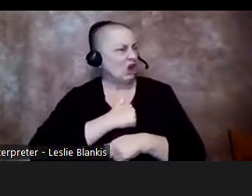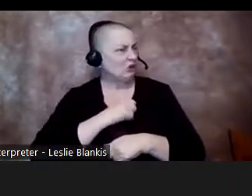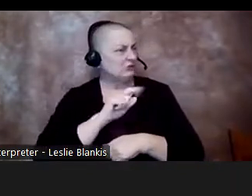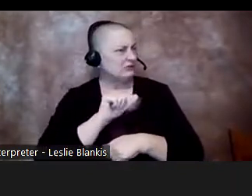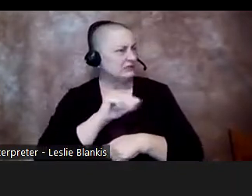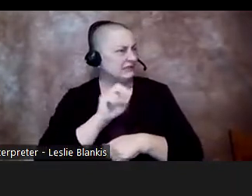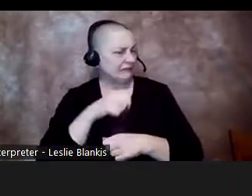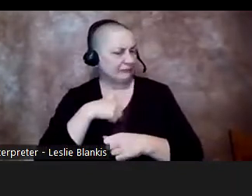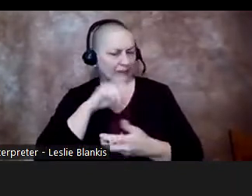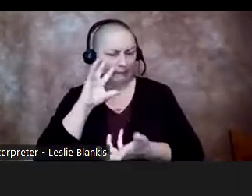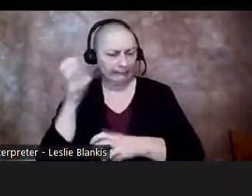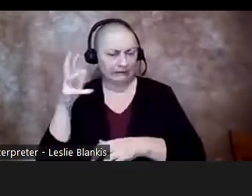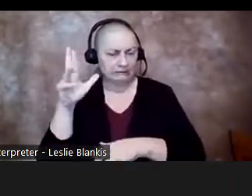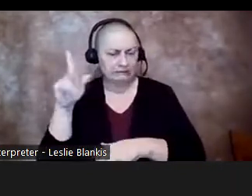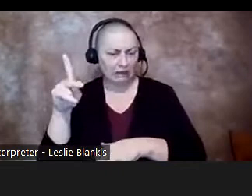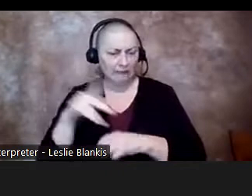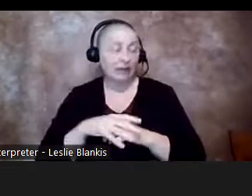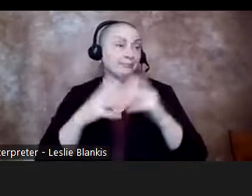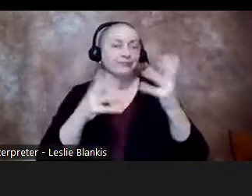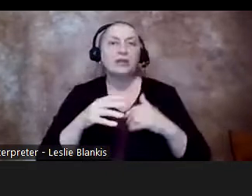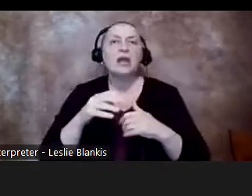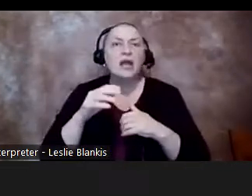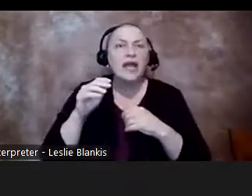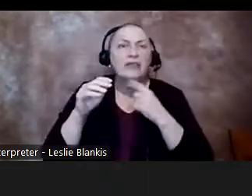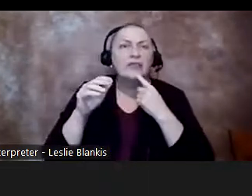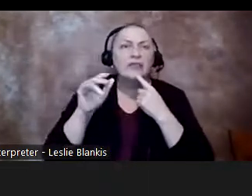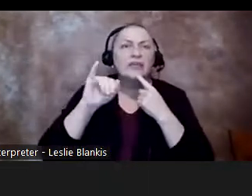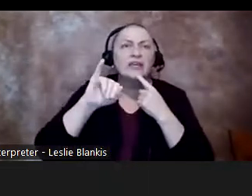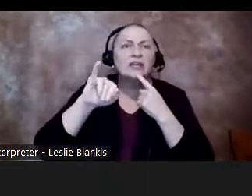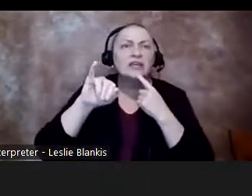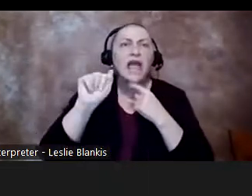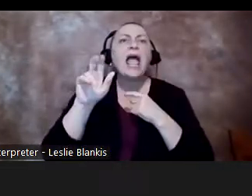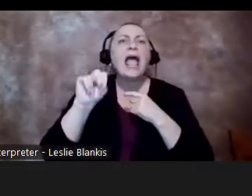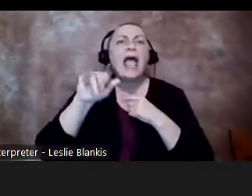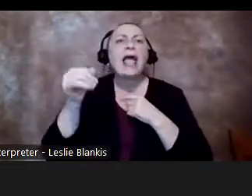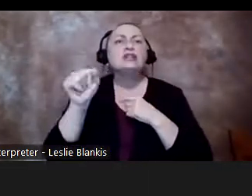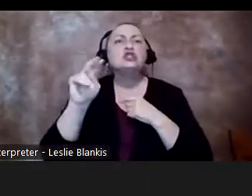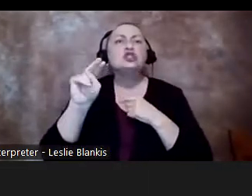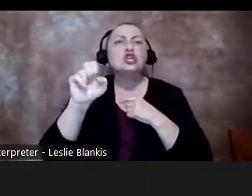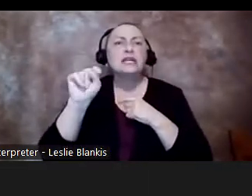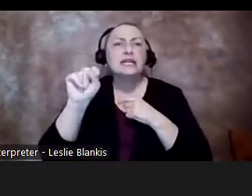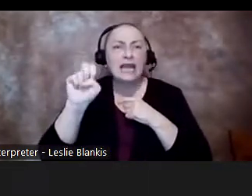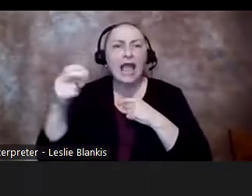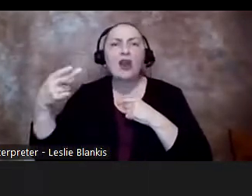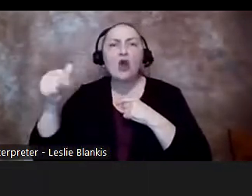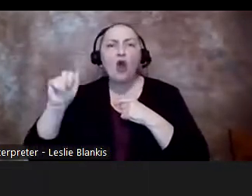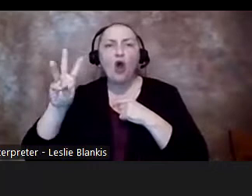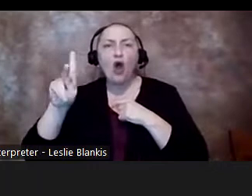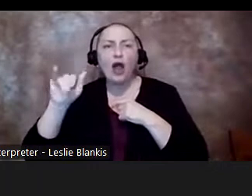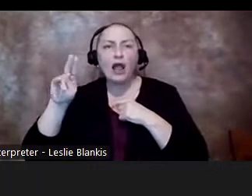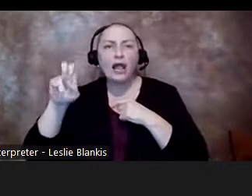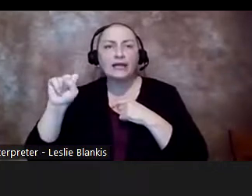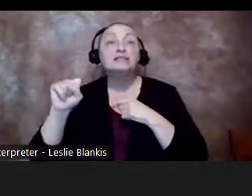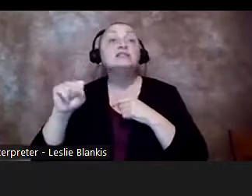county. And Anna and Jeanette Hawkins from Jeffco, Public Health. Oh, Emergency Preparedness and